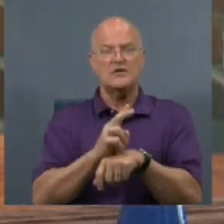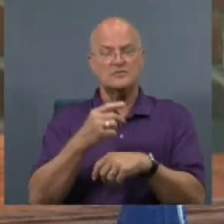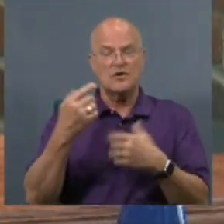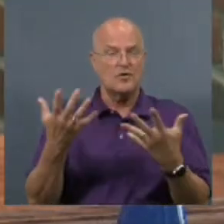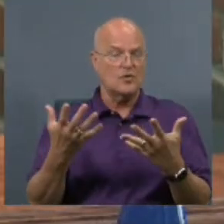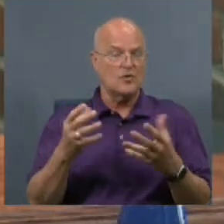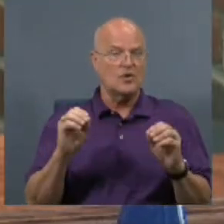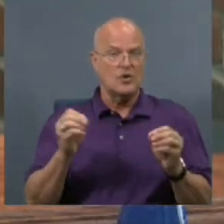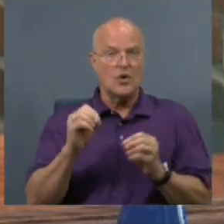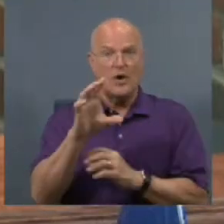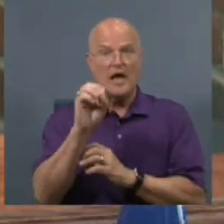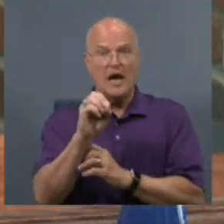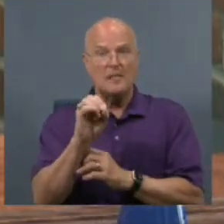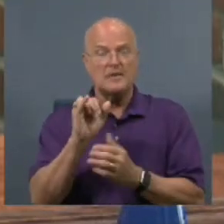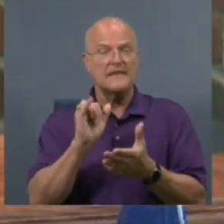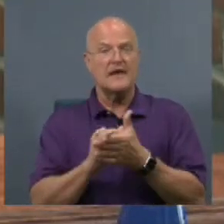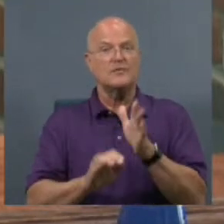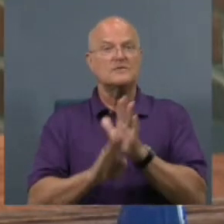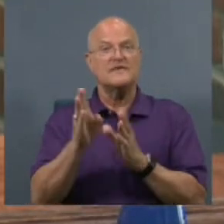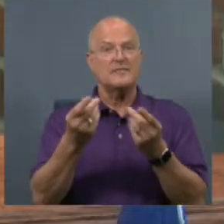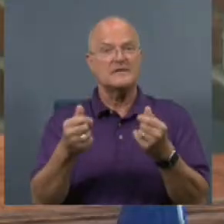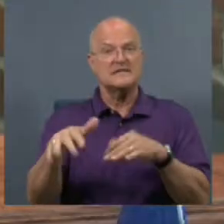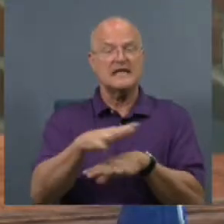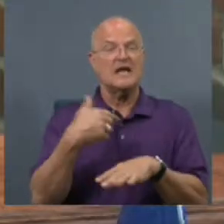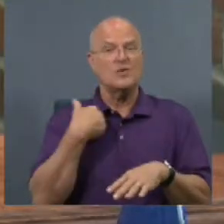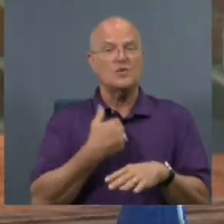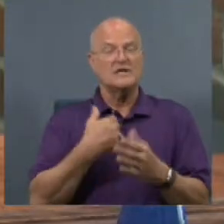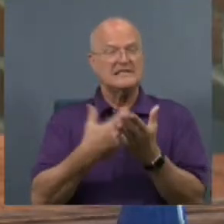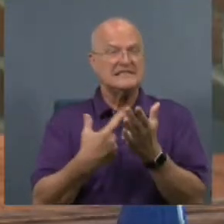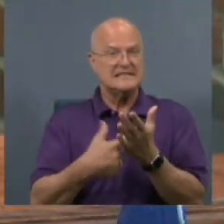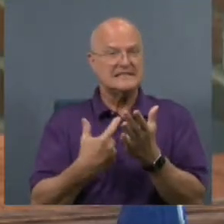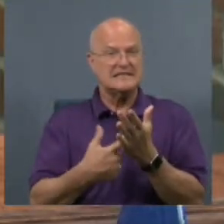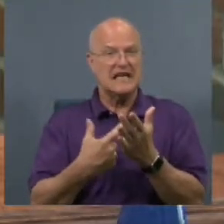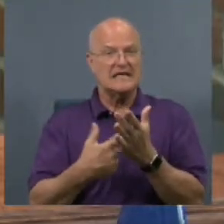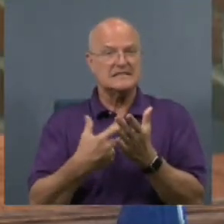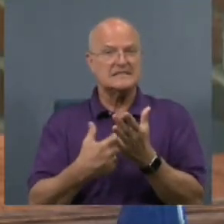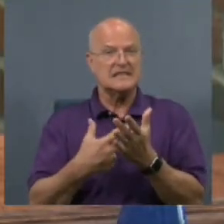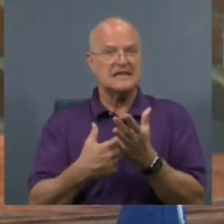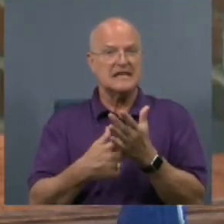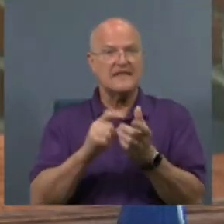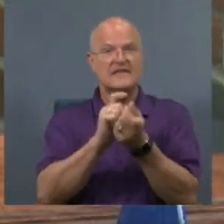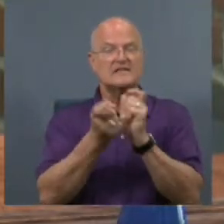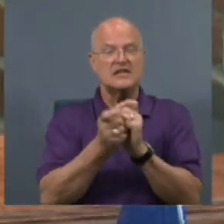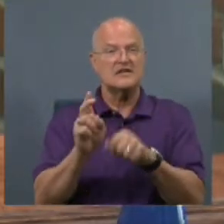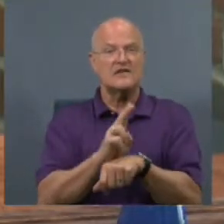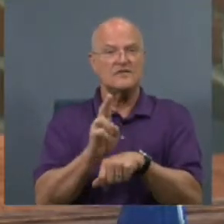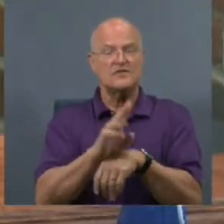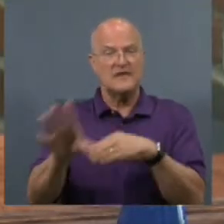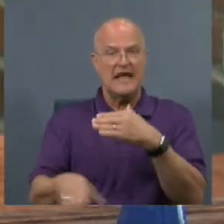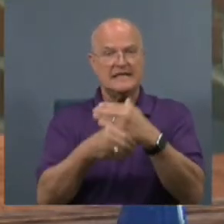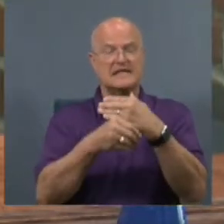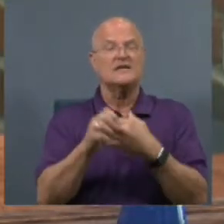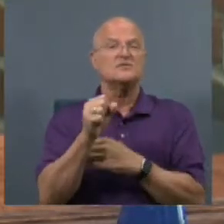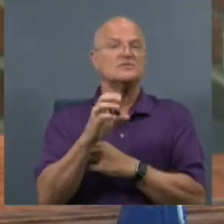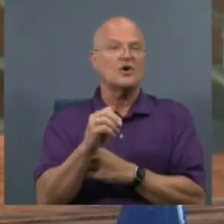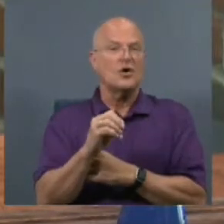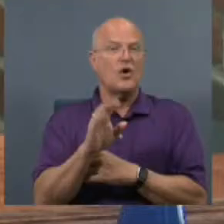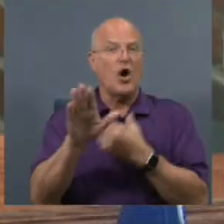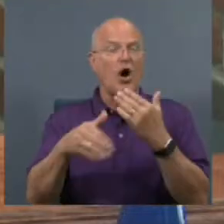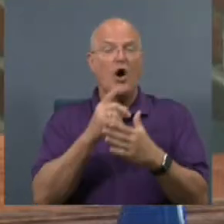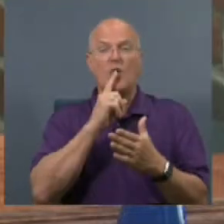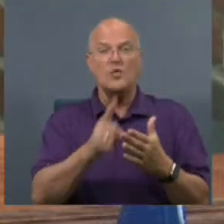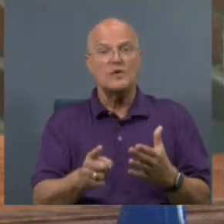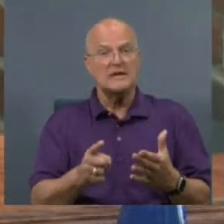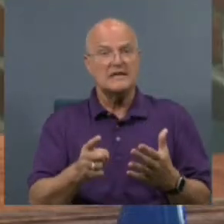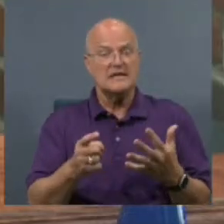theoretically, there is no company that's going to develop this land. We're just discussing the change of use in the annexation. So all we really